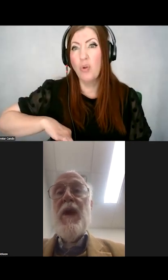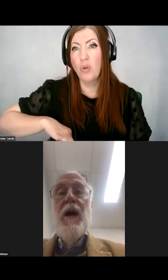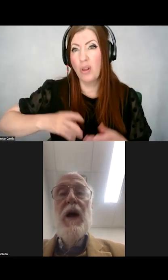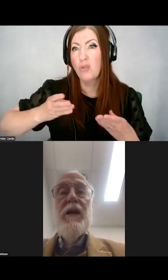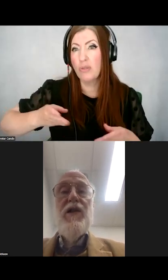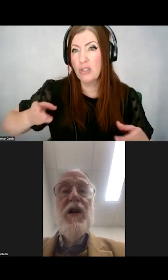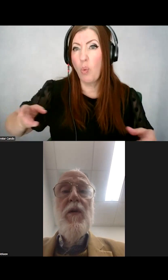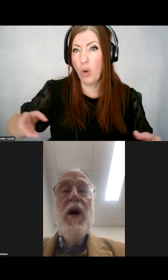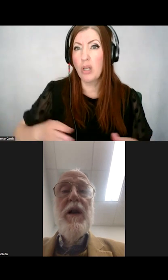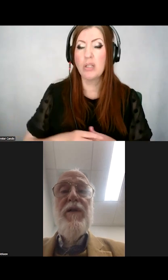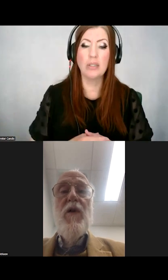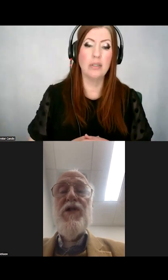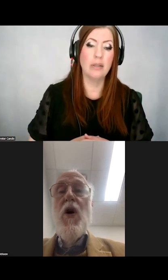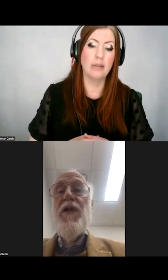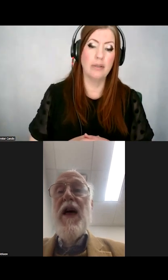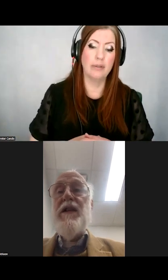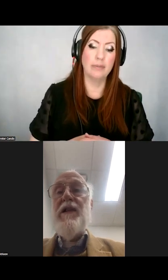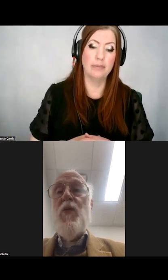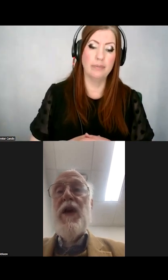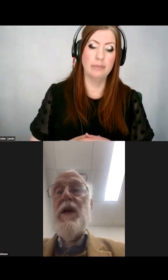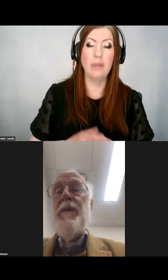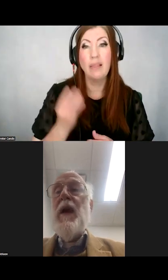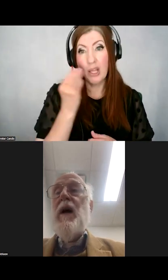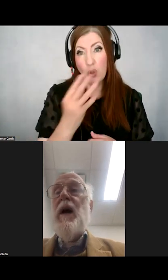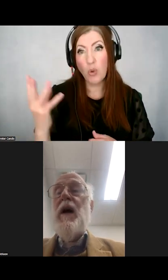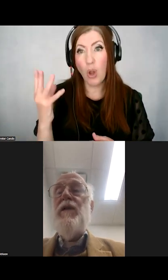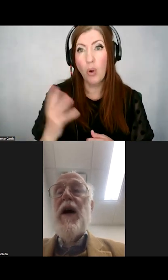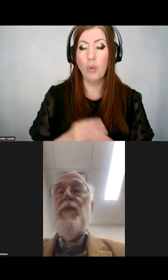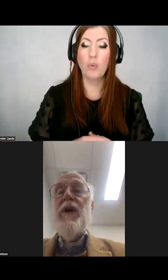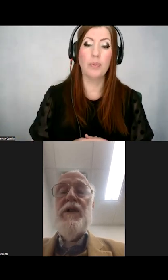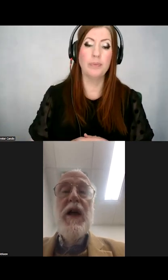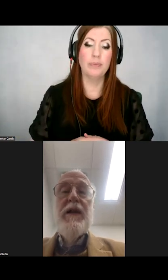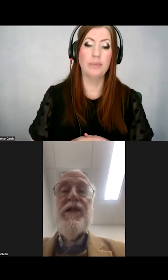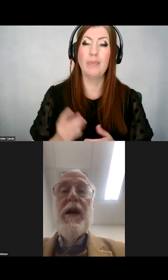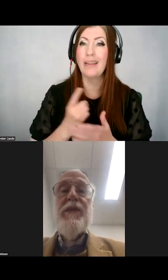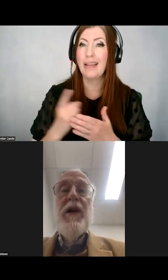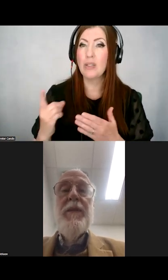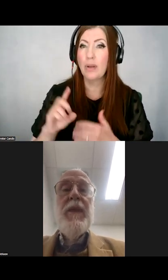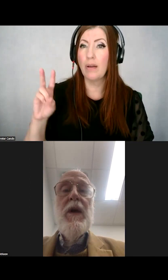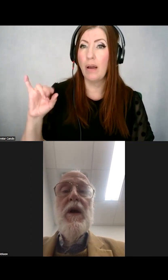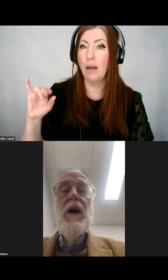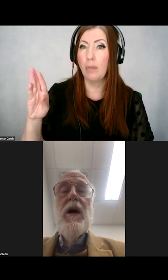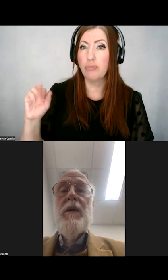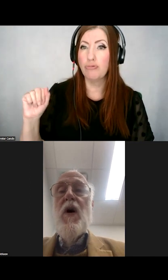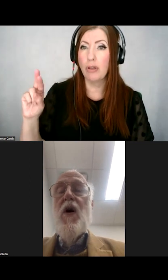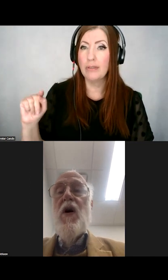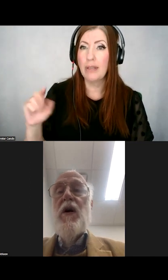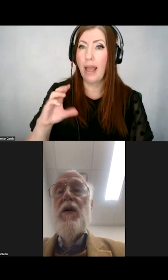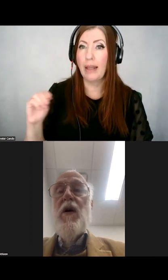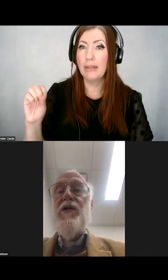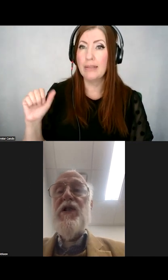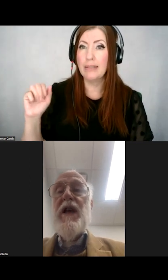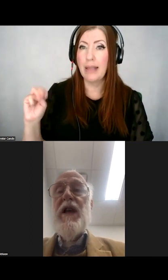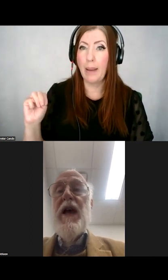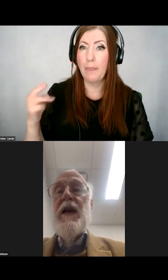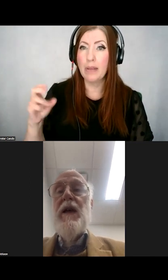resource. Additionally, wanted to let folks know that next week, Vibrant and SAMHSA